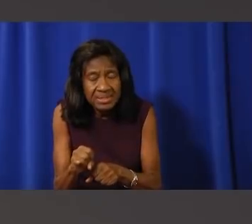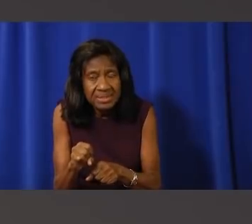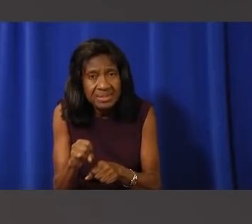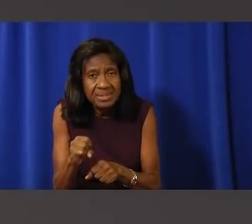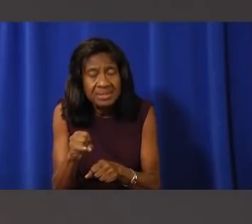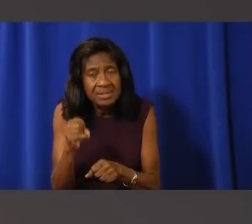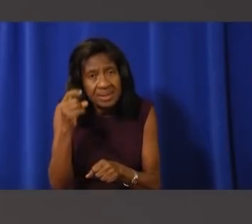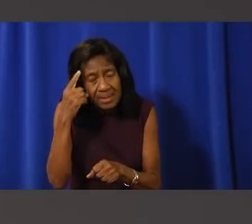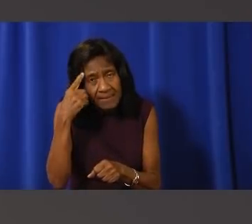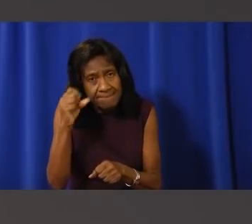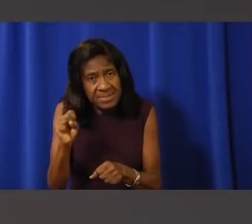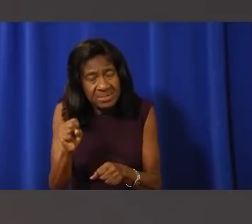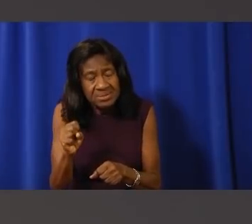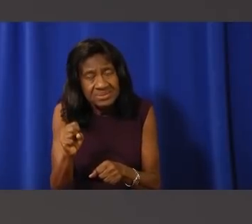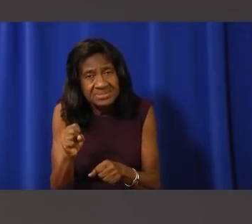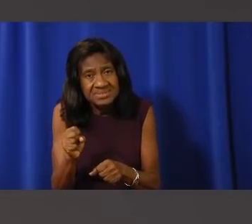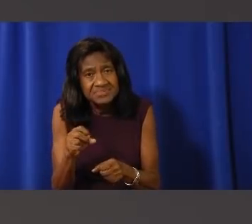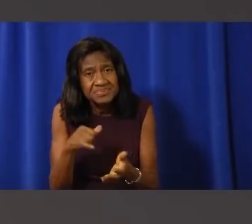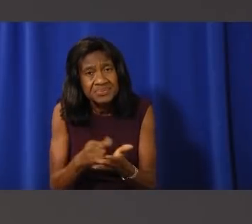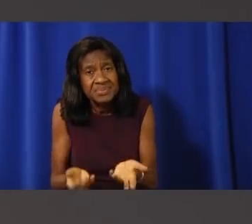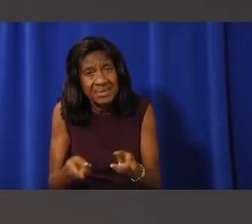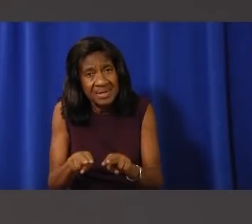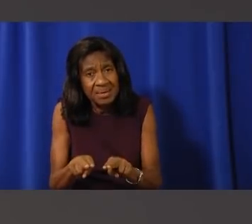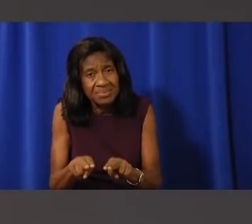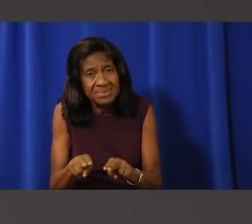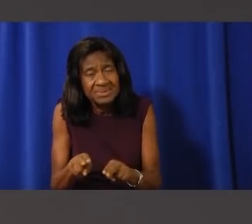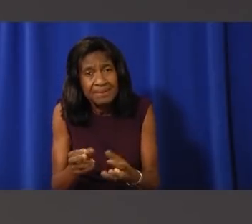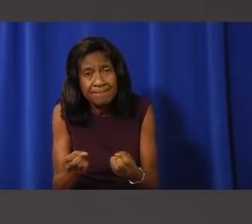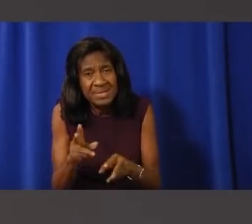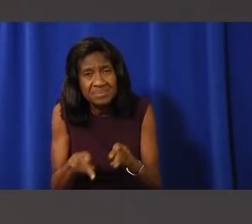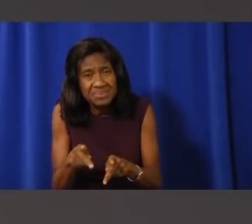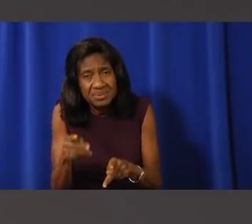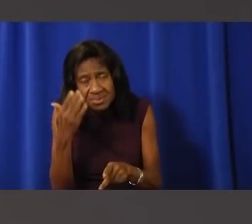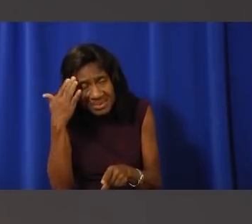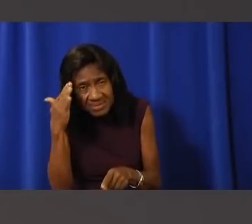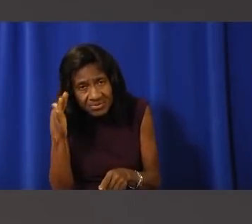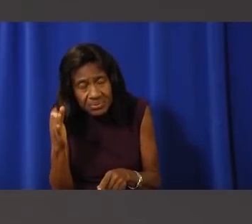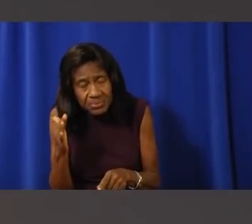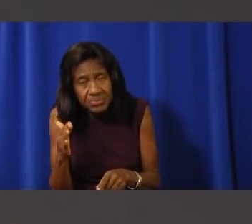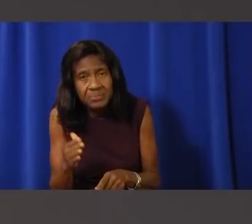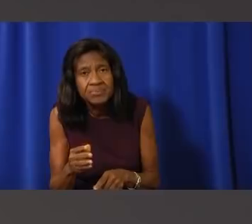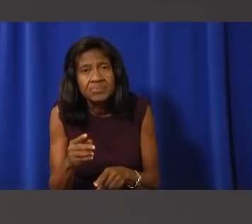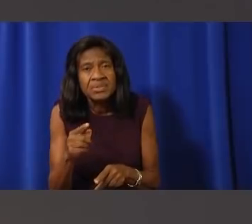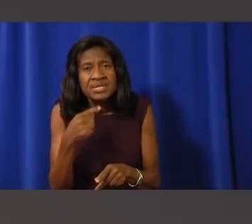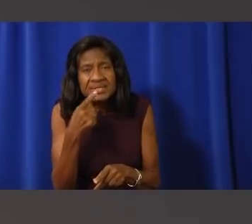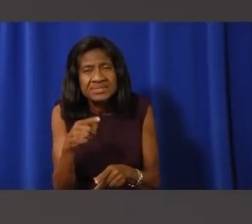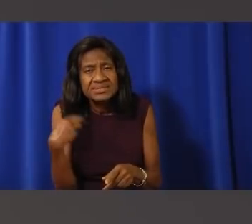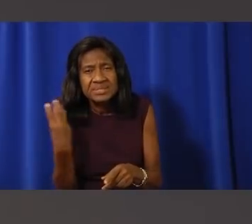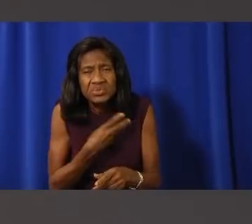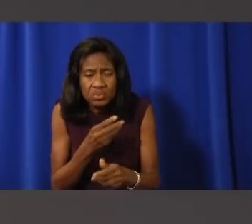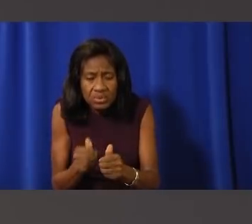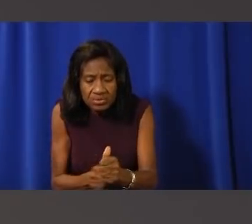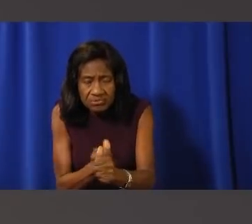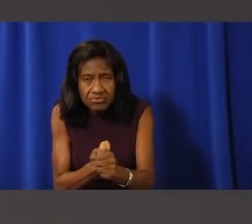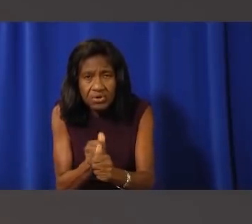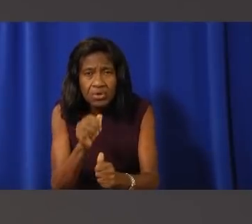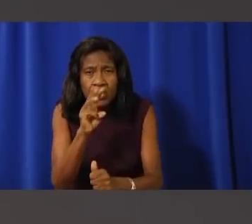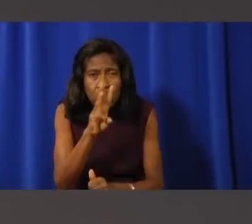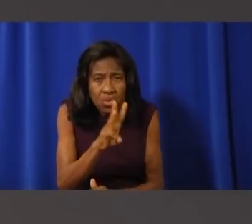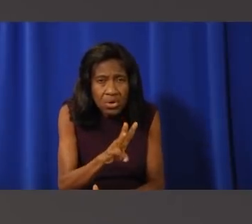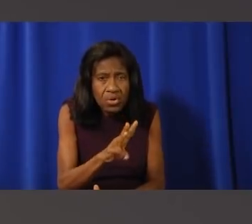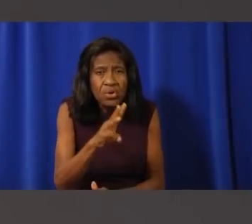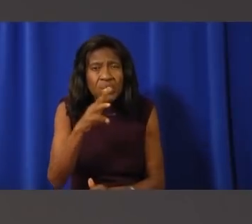lot of us knowing about it. I would like to reiterate that we'll follow the World Health Organization's guidance